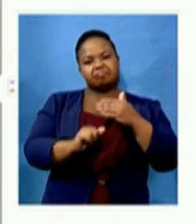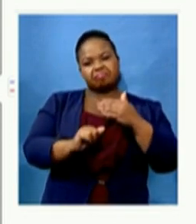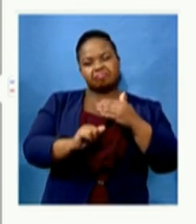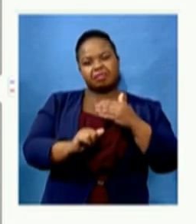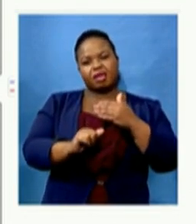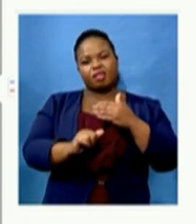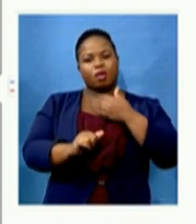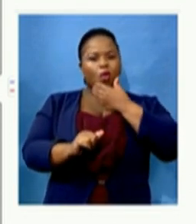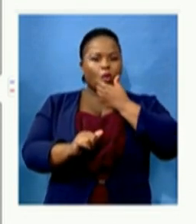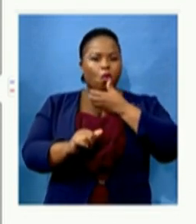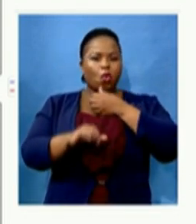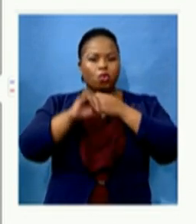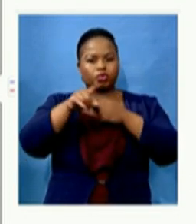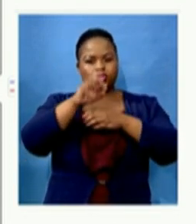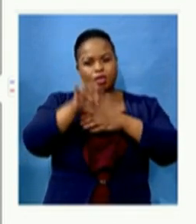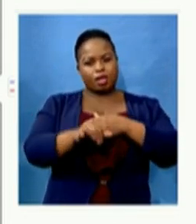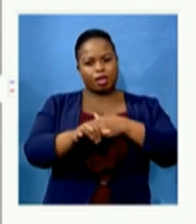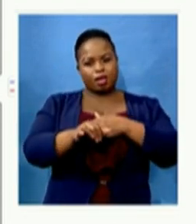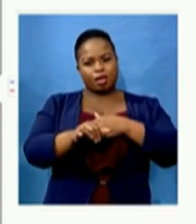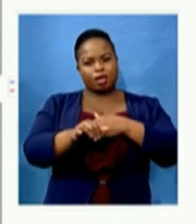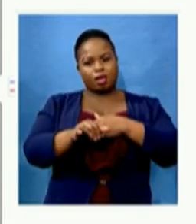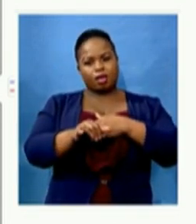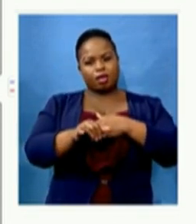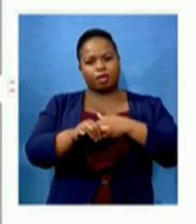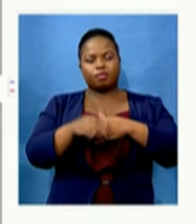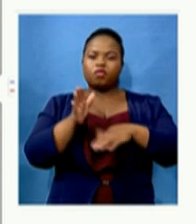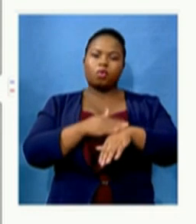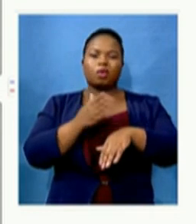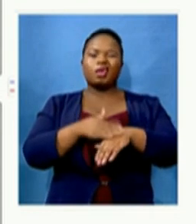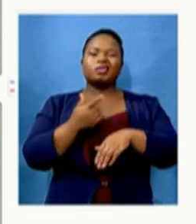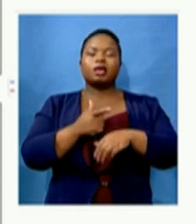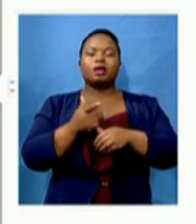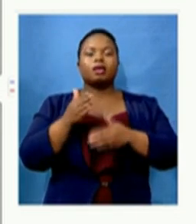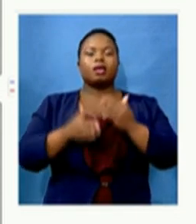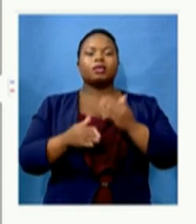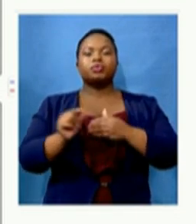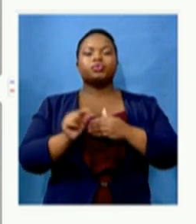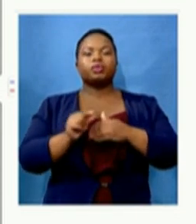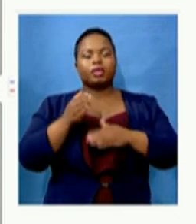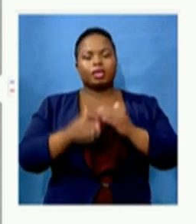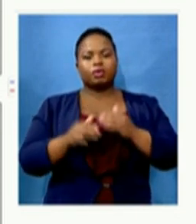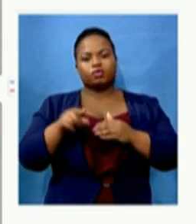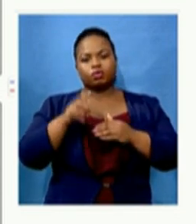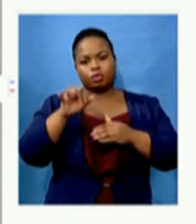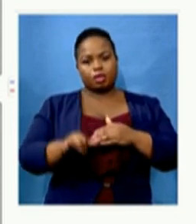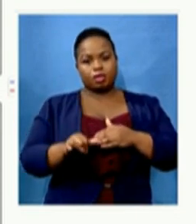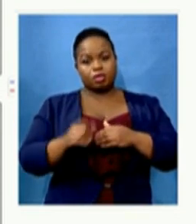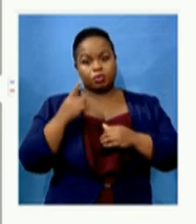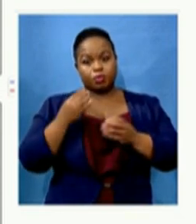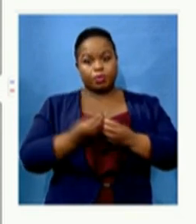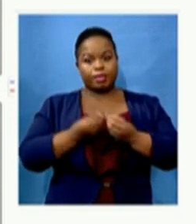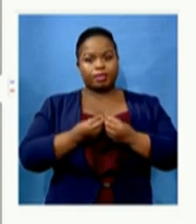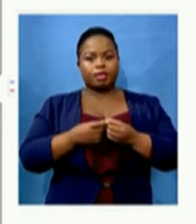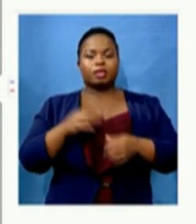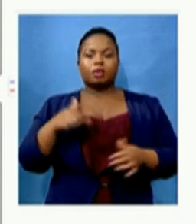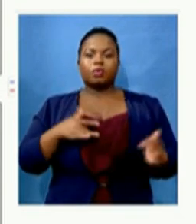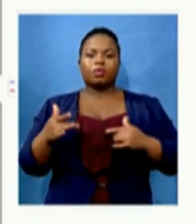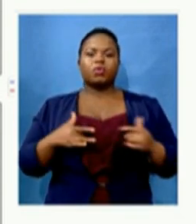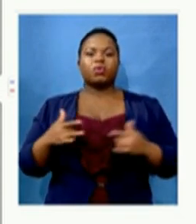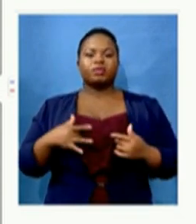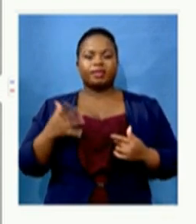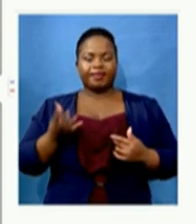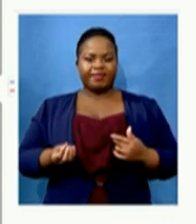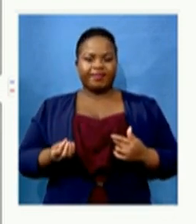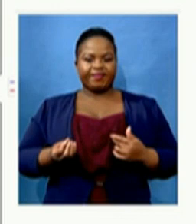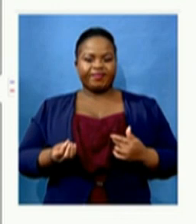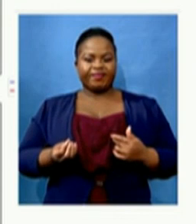So that is one thing that we are particularly concerned about. And it's also important to